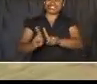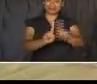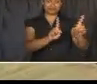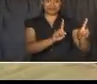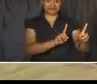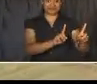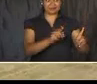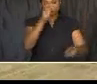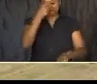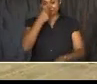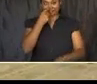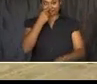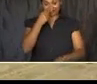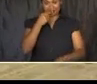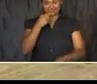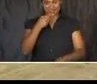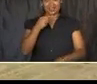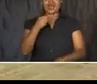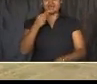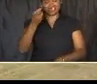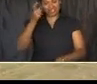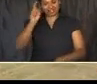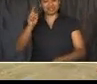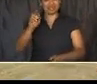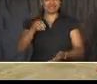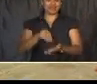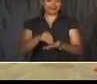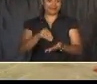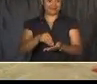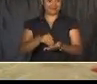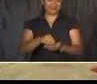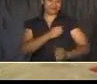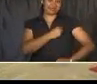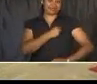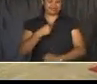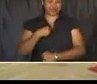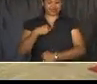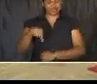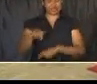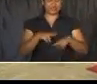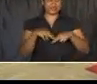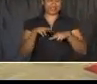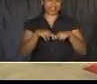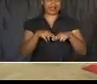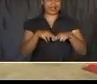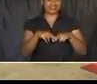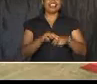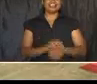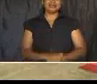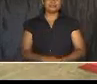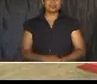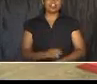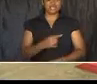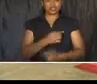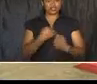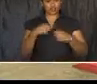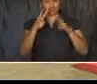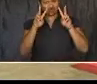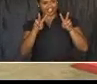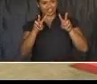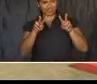na budi bi kadi bi na bengra bi la mani mate balu di nonda banua karamba bilu te sarta la tunga me bakara sabi bon de ti